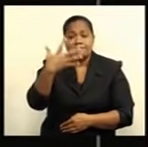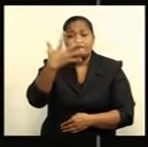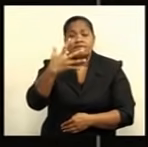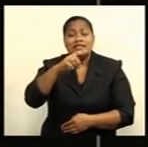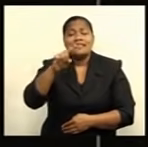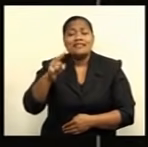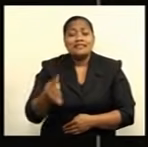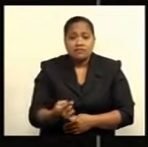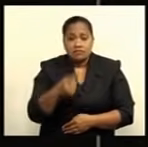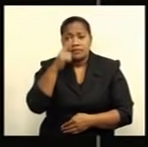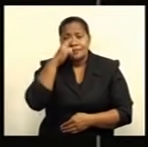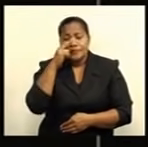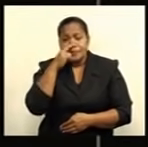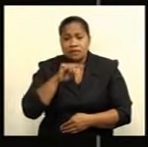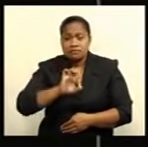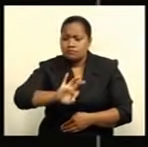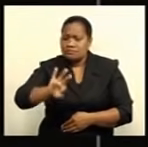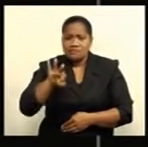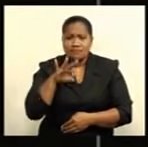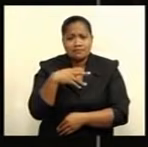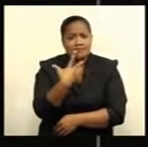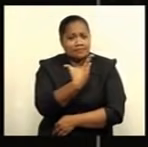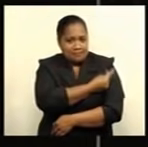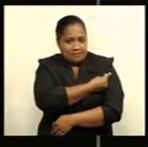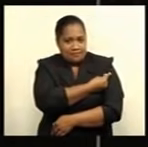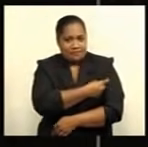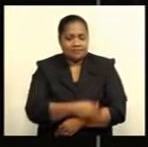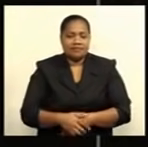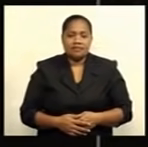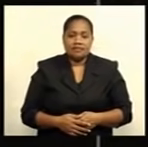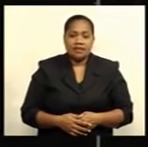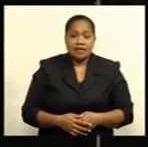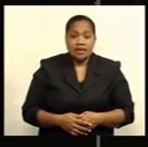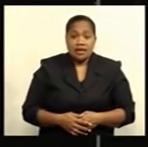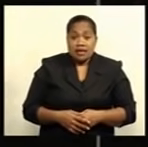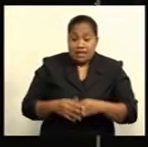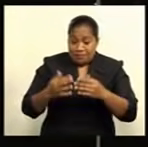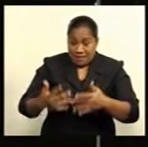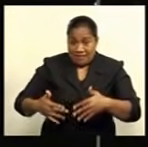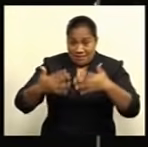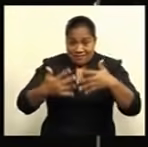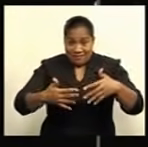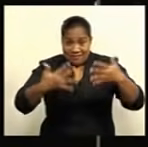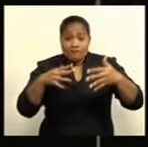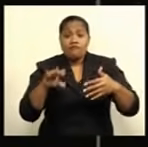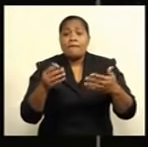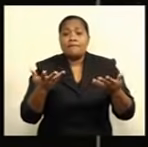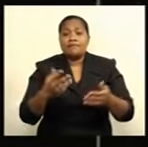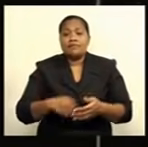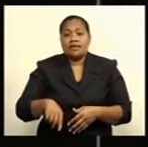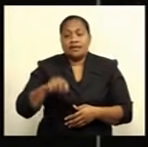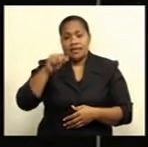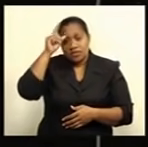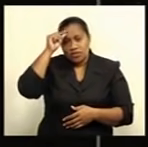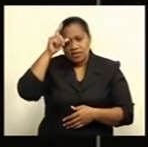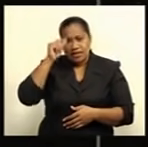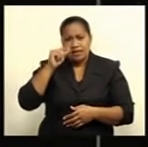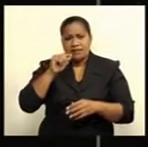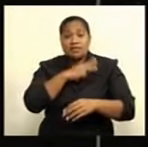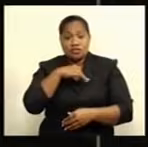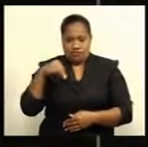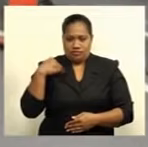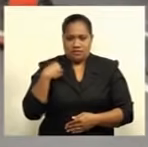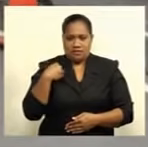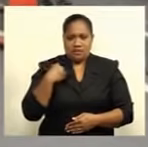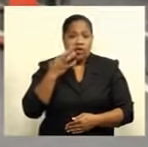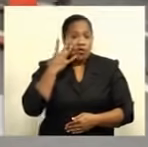15,000 unvaccinated Fijians. Sani Nimbola reports the figure was collated by the Itauke Affairs Ministry during visits to